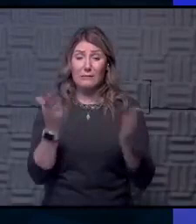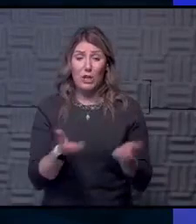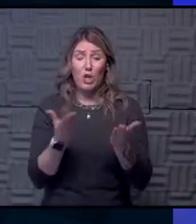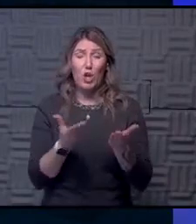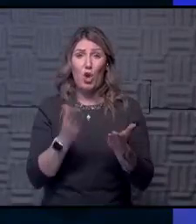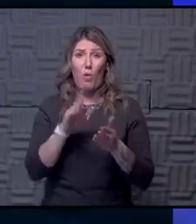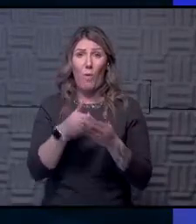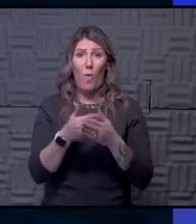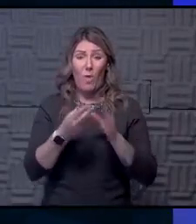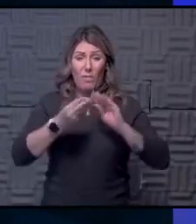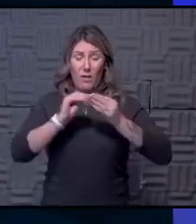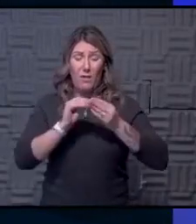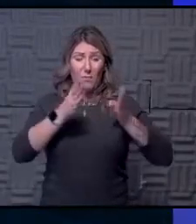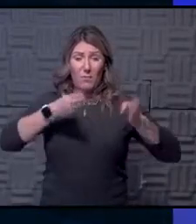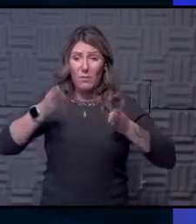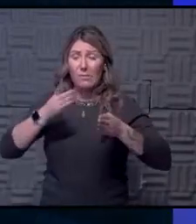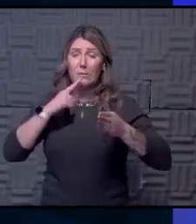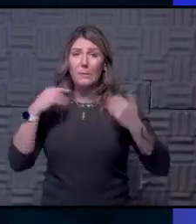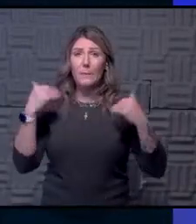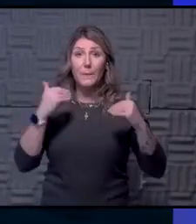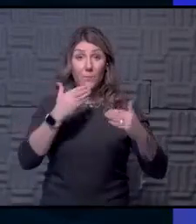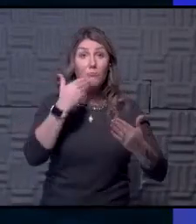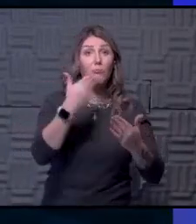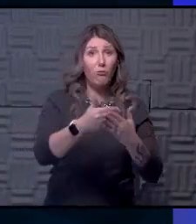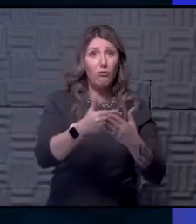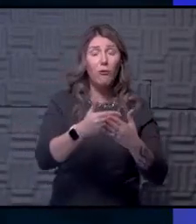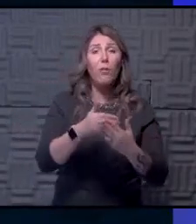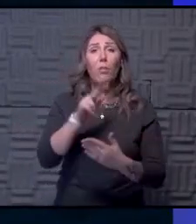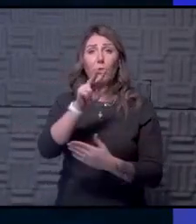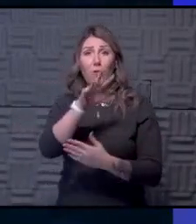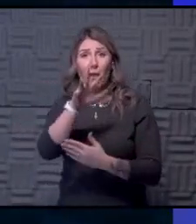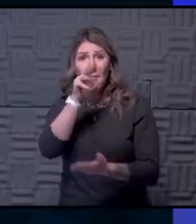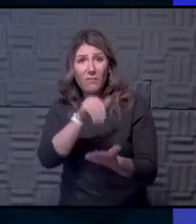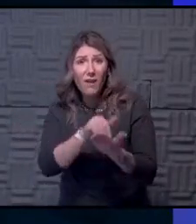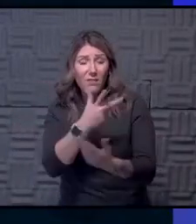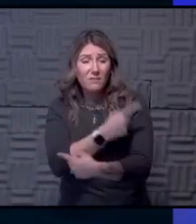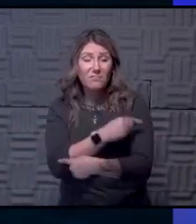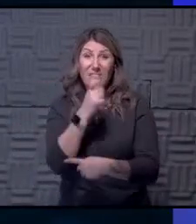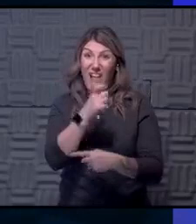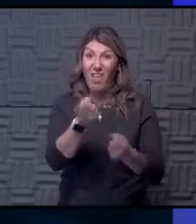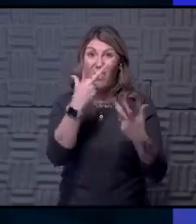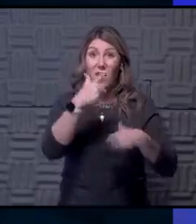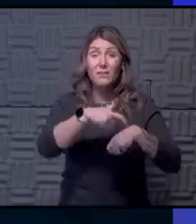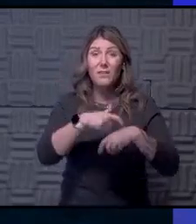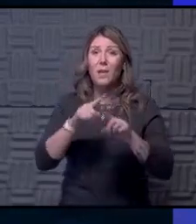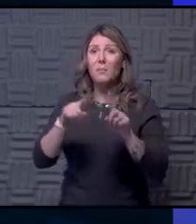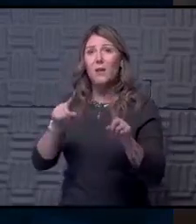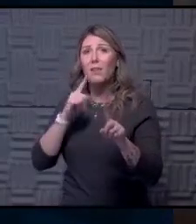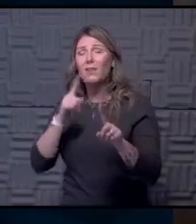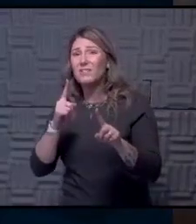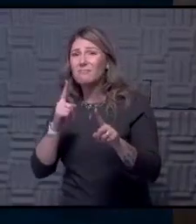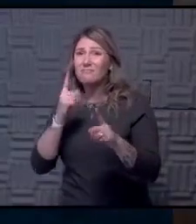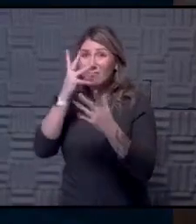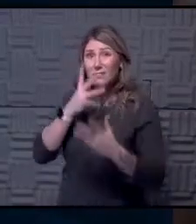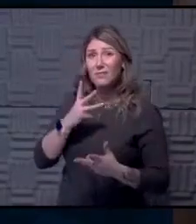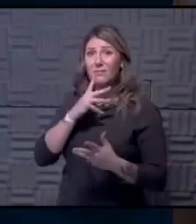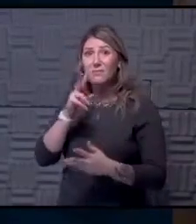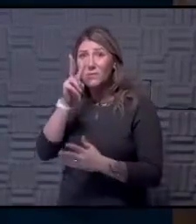individually, they're staggering. Some in a good way, 35,000 doses of a vaccine in not a large amount of time. And some are staggering the other way,